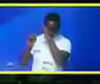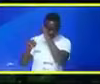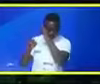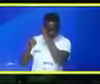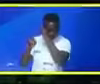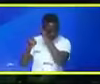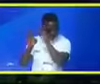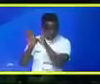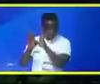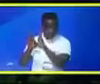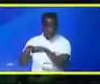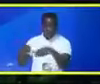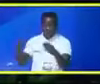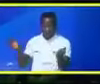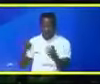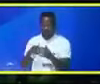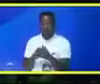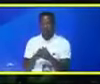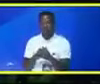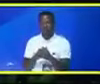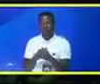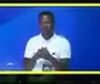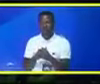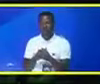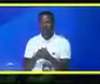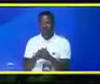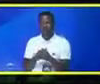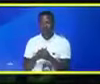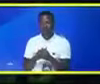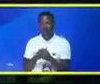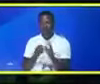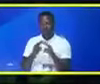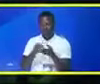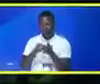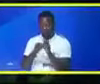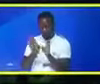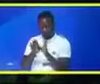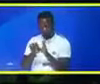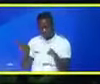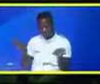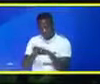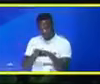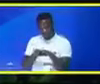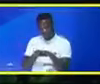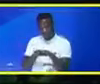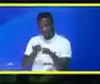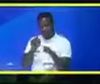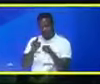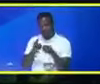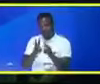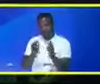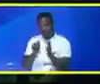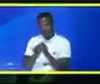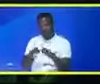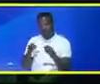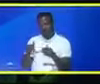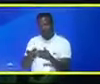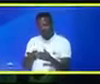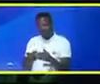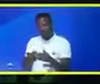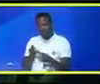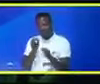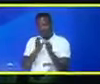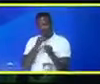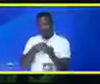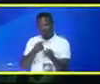it shall be opened. So when a door is closed, one of the ways that you open, especially if you do not